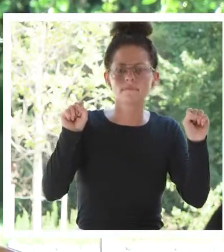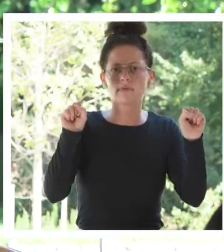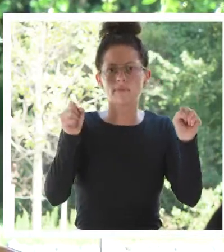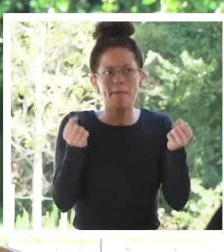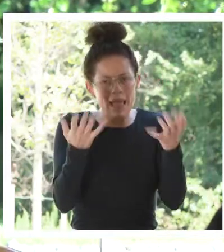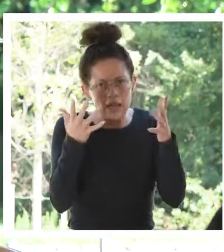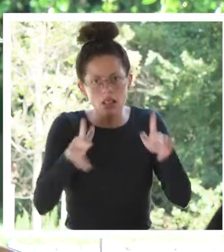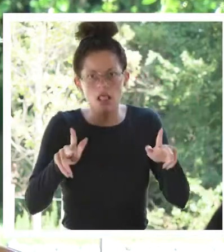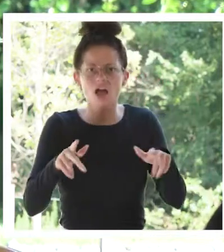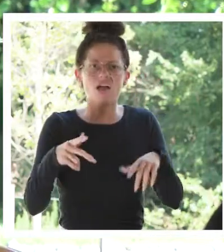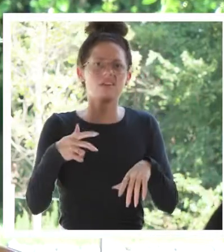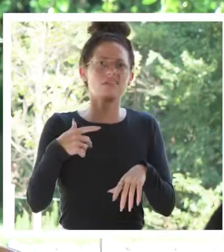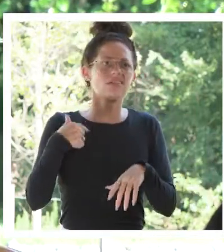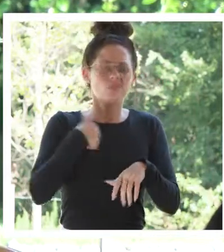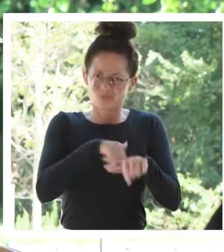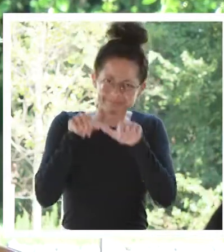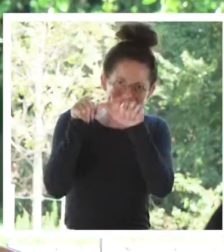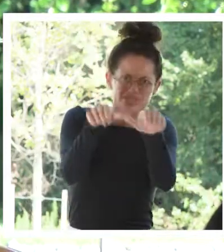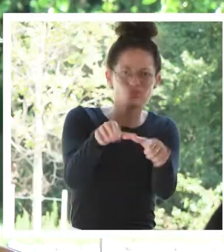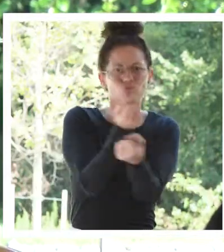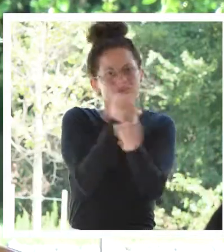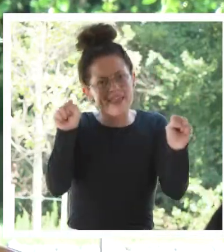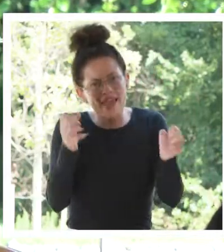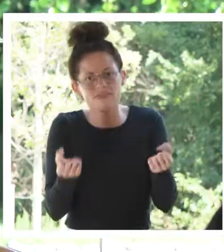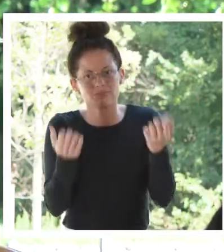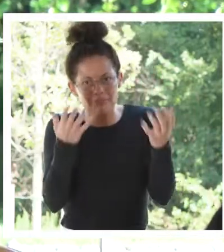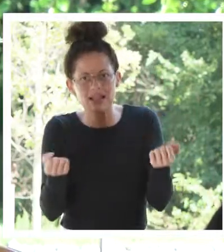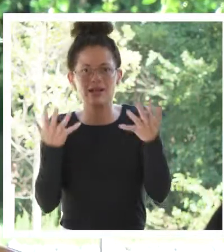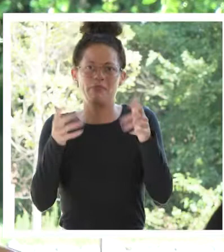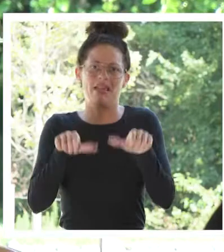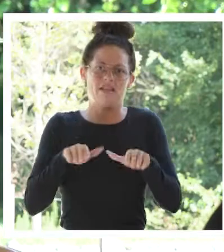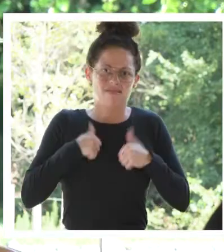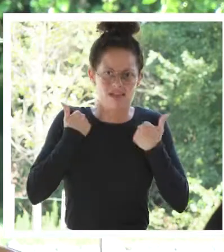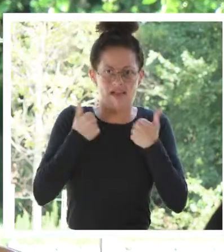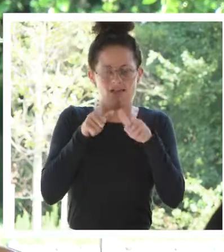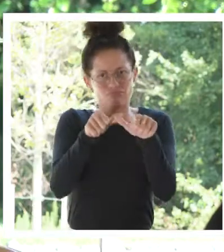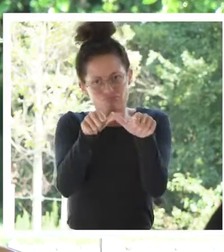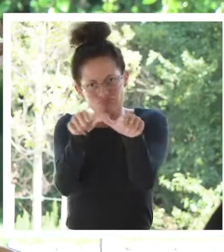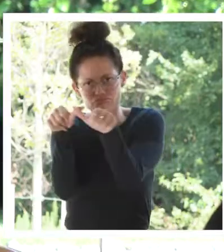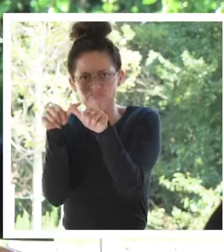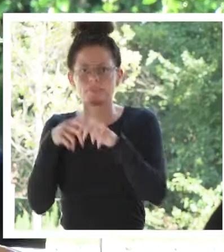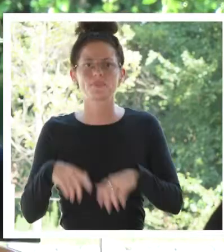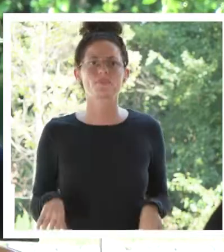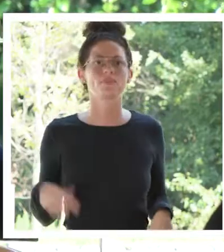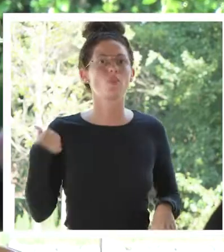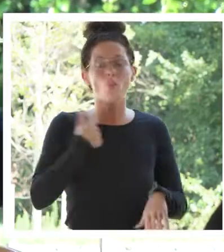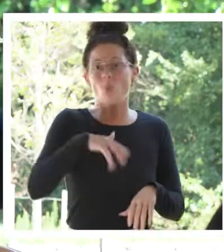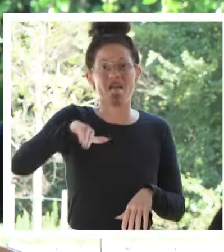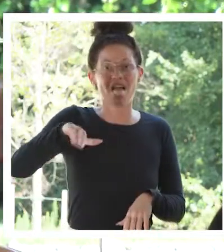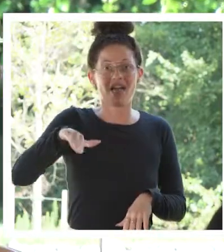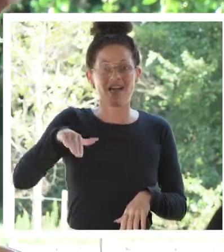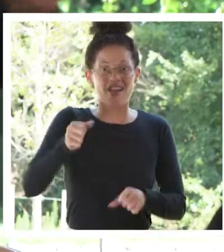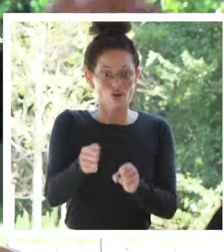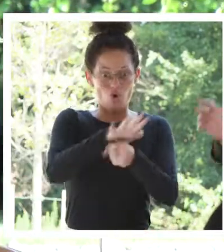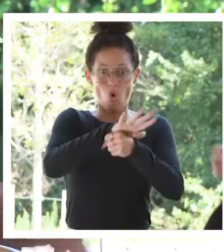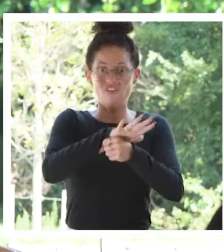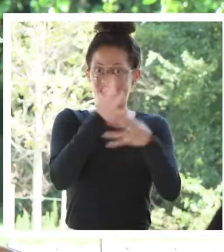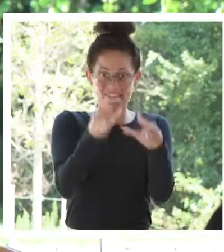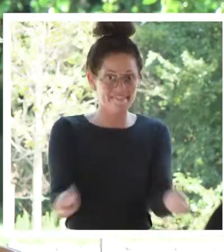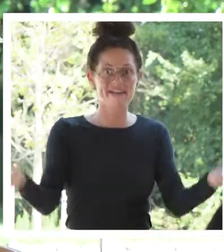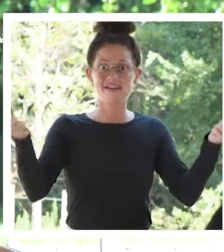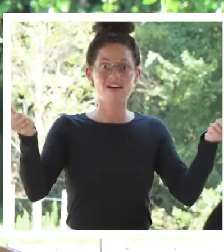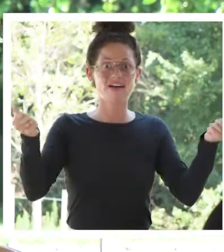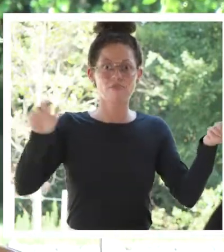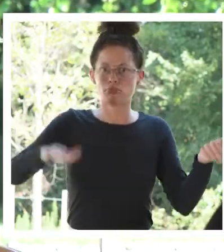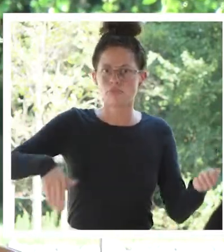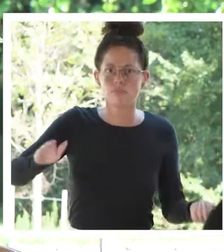of lives. We're at a point here today where we haven't gotten rid of the virus. We know that. We know many people who